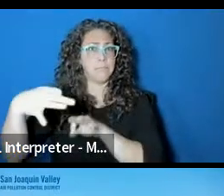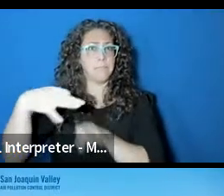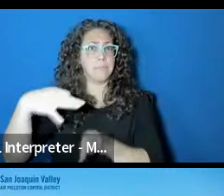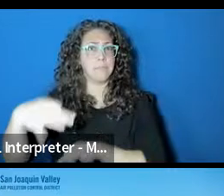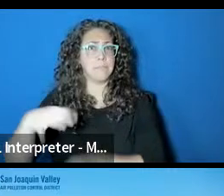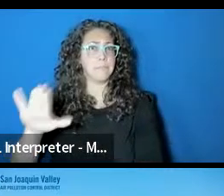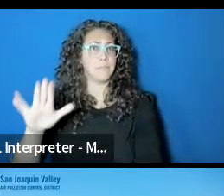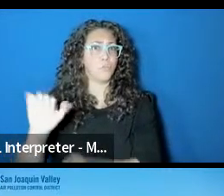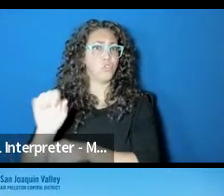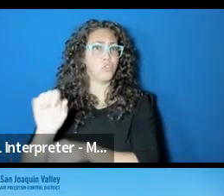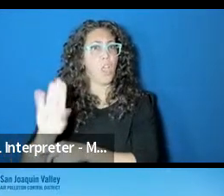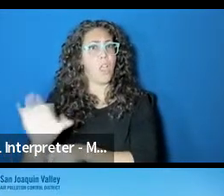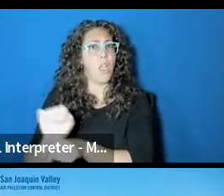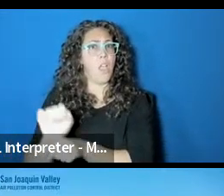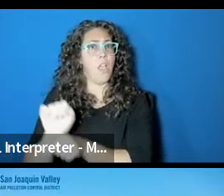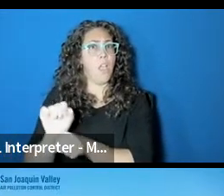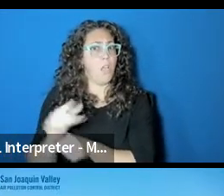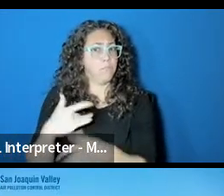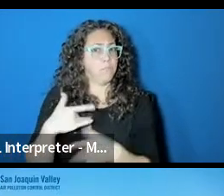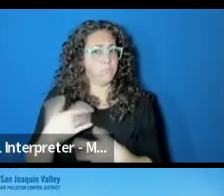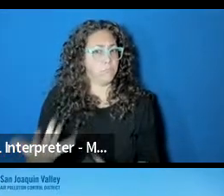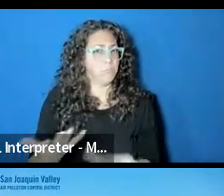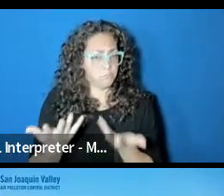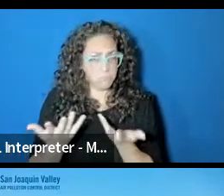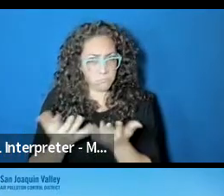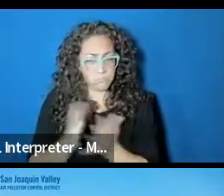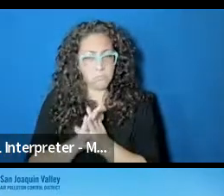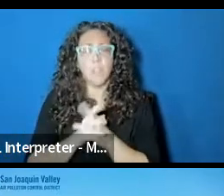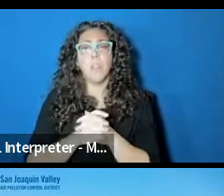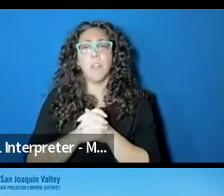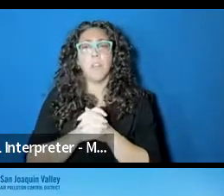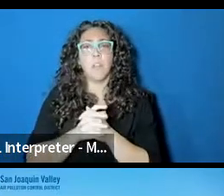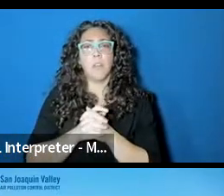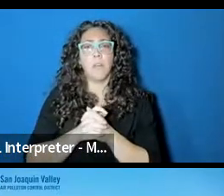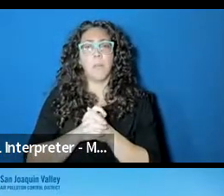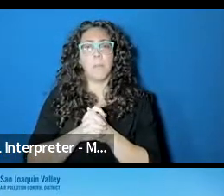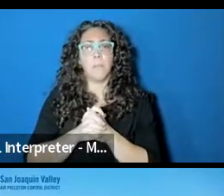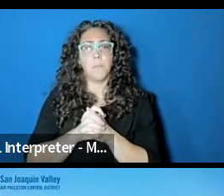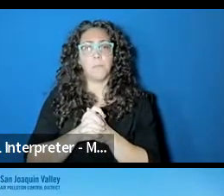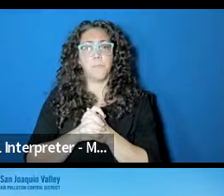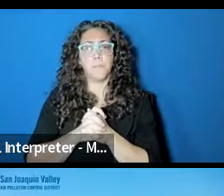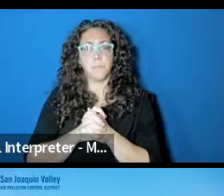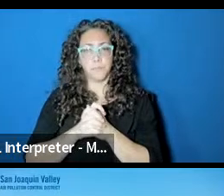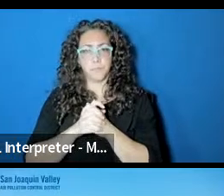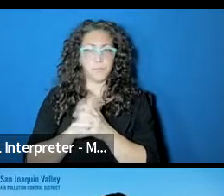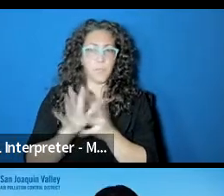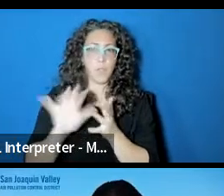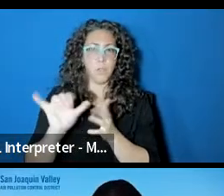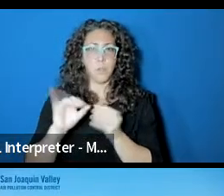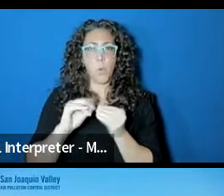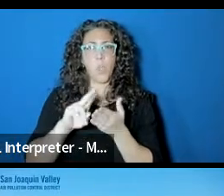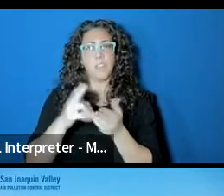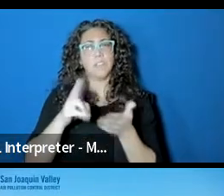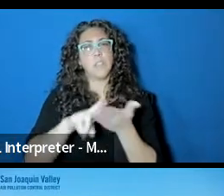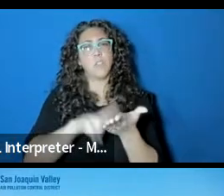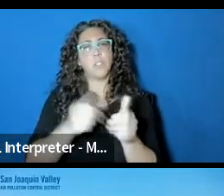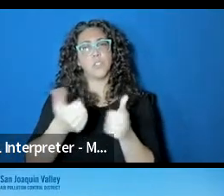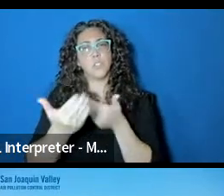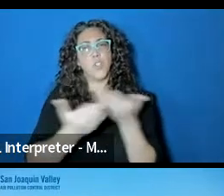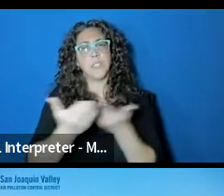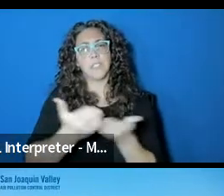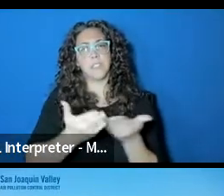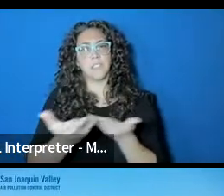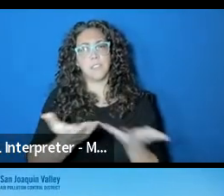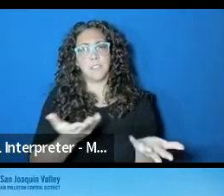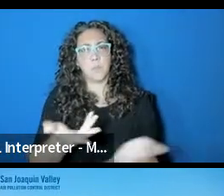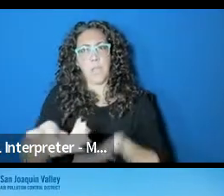to highlight the kind of work that you all would be doing in the grant. And then maybe like along those lines and highlighting Hyphae's work. And a question